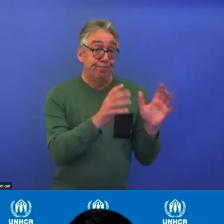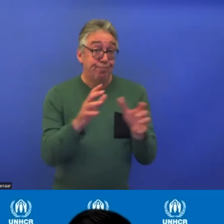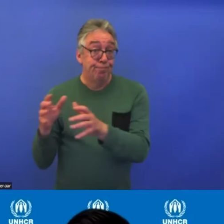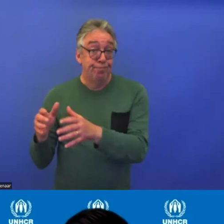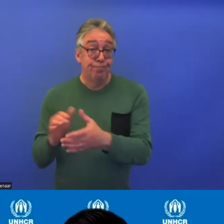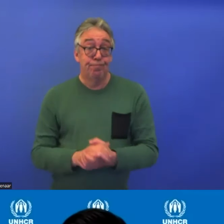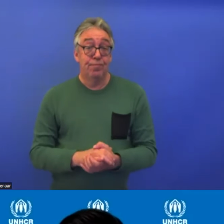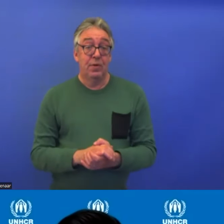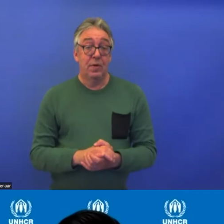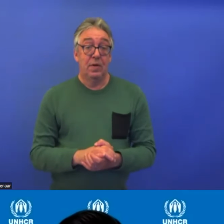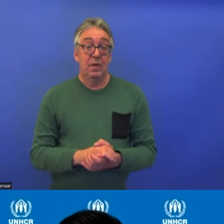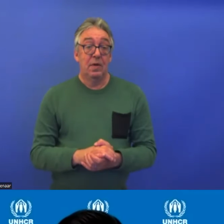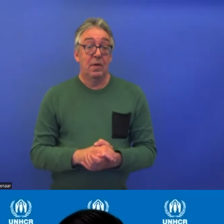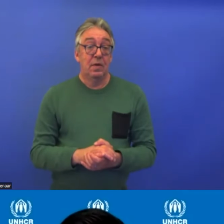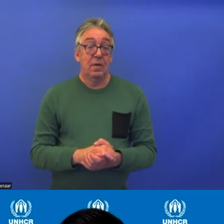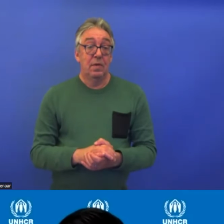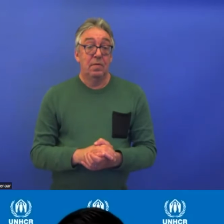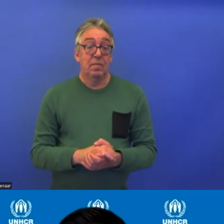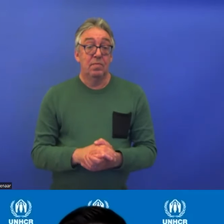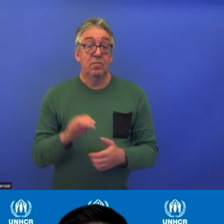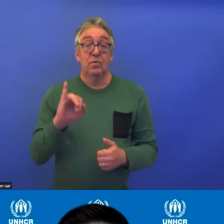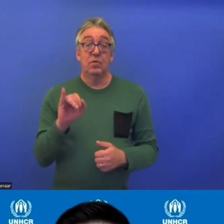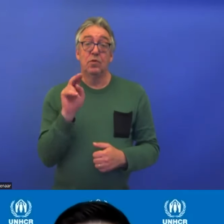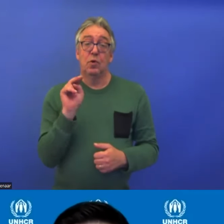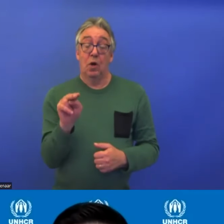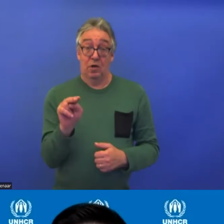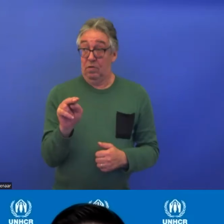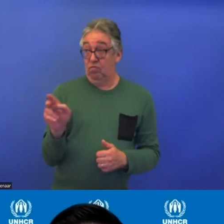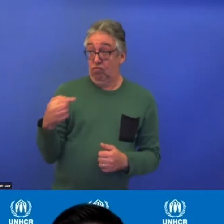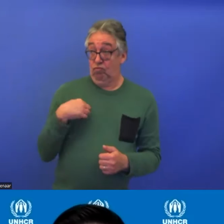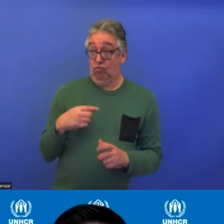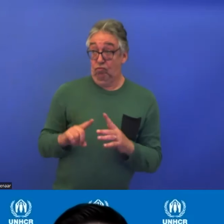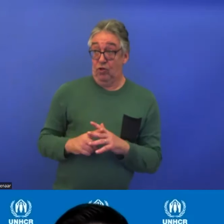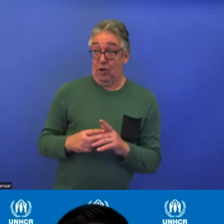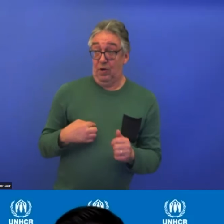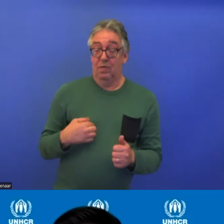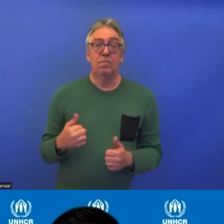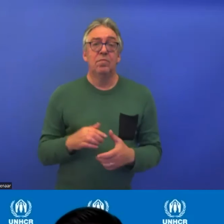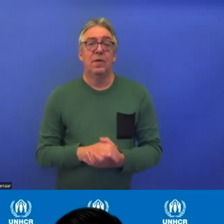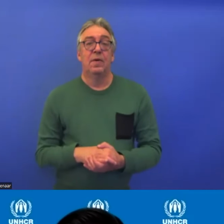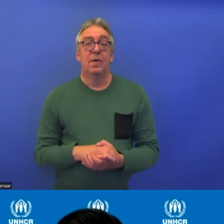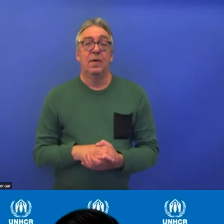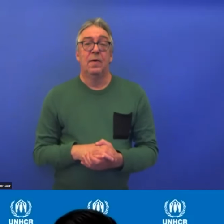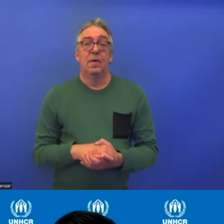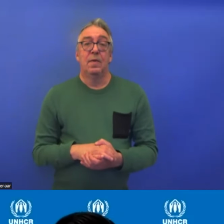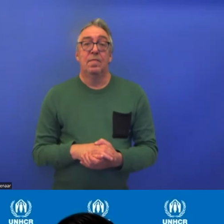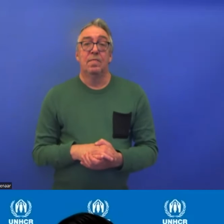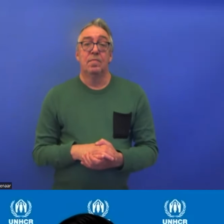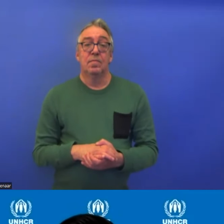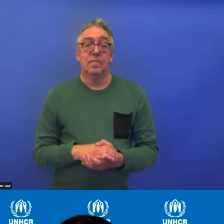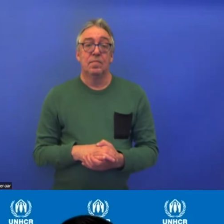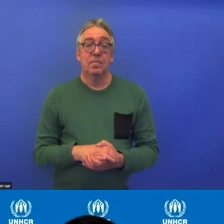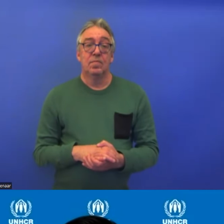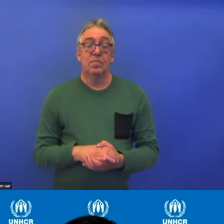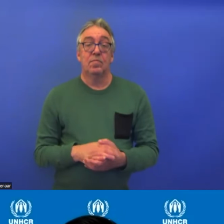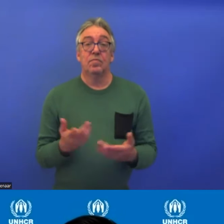I can begin if you like, Ricardo. So from the side of